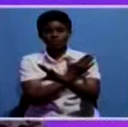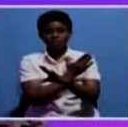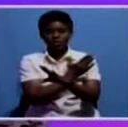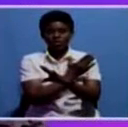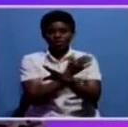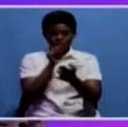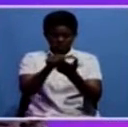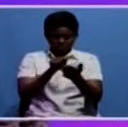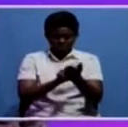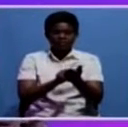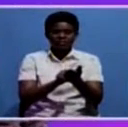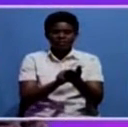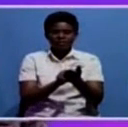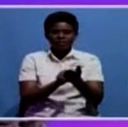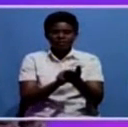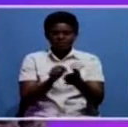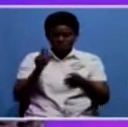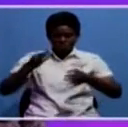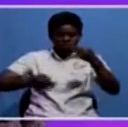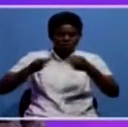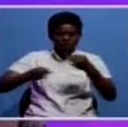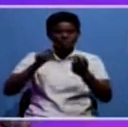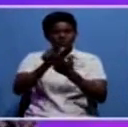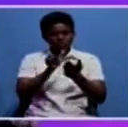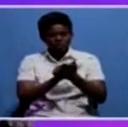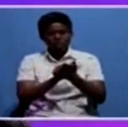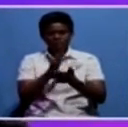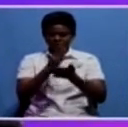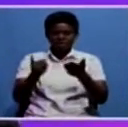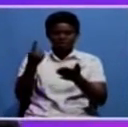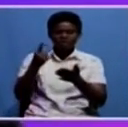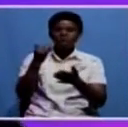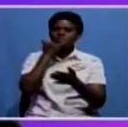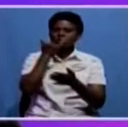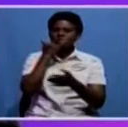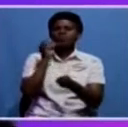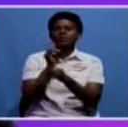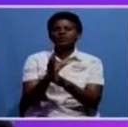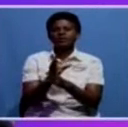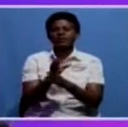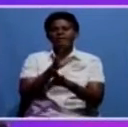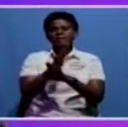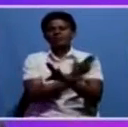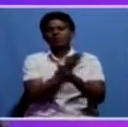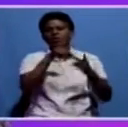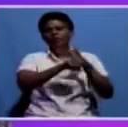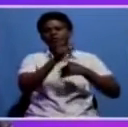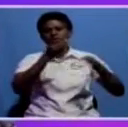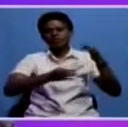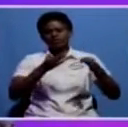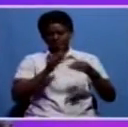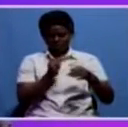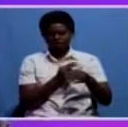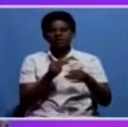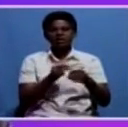actually tested, even through the courts of law, in the sense that somebody should be found guilty in the courts of law? We are trying to